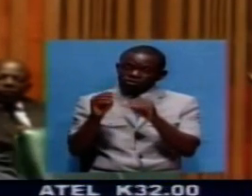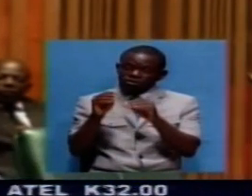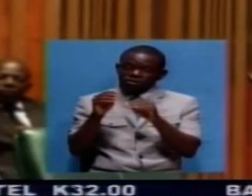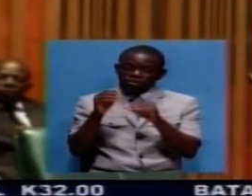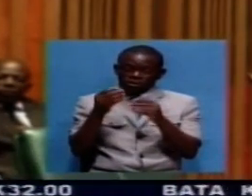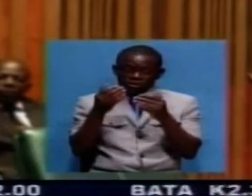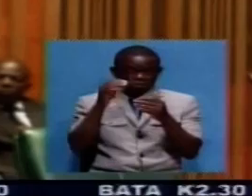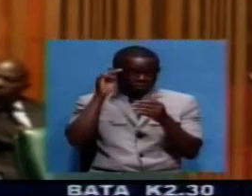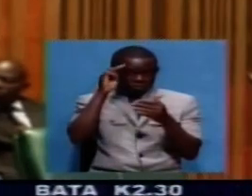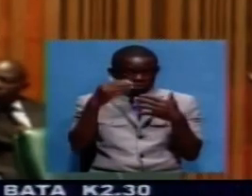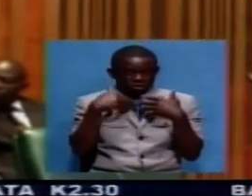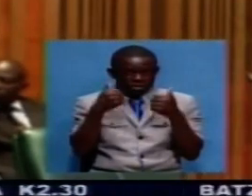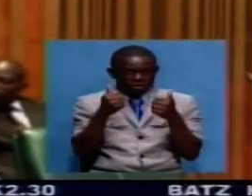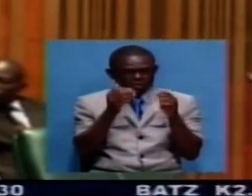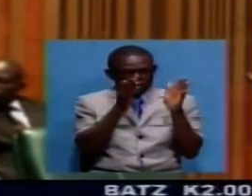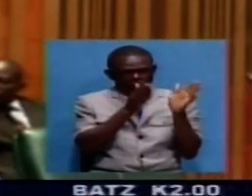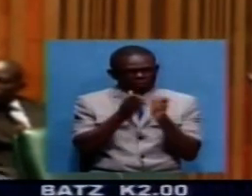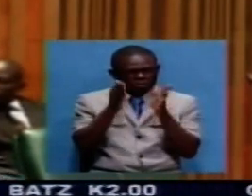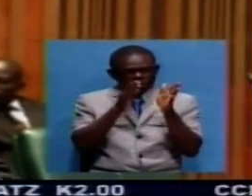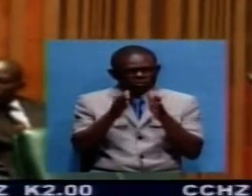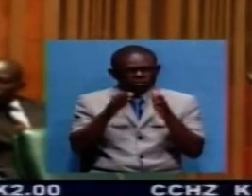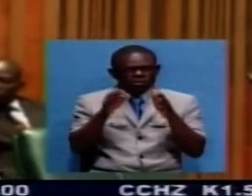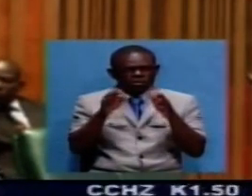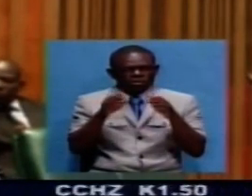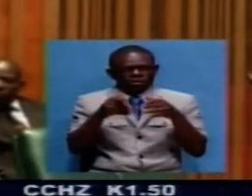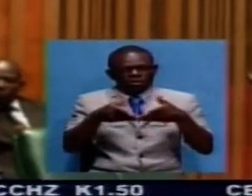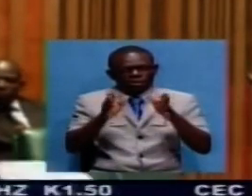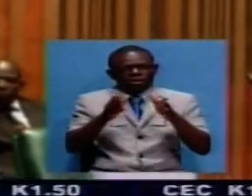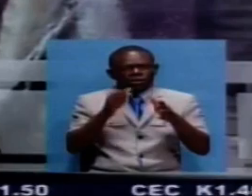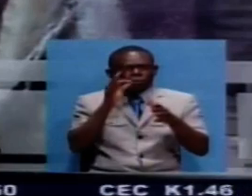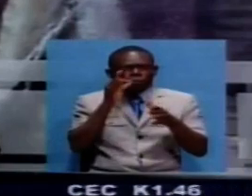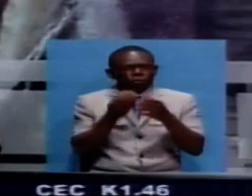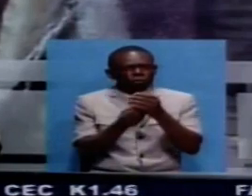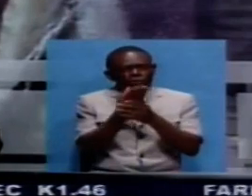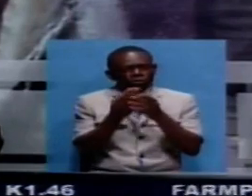intention of giving out any license to allow for cultivation of marijuana.